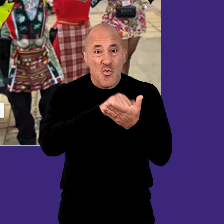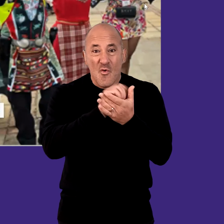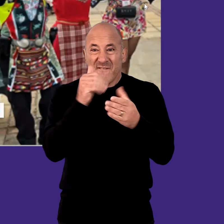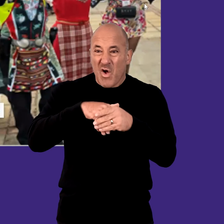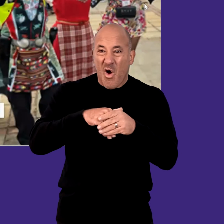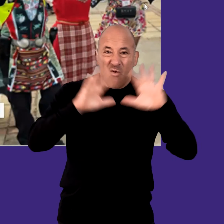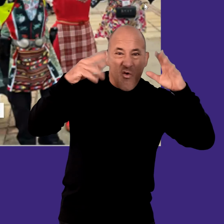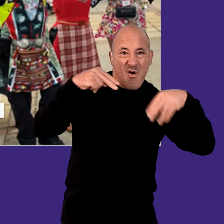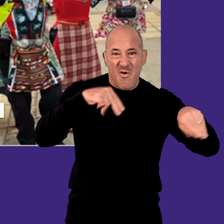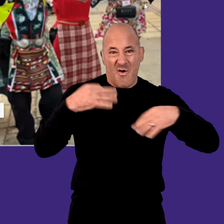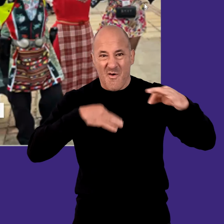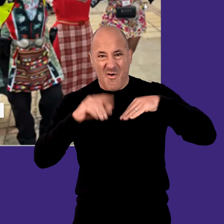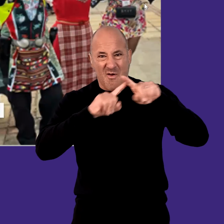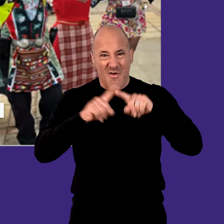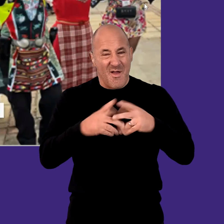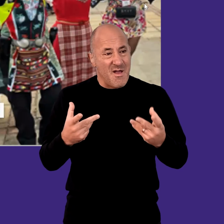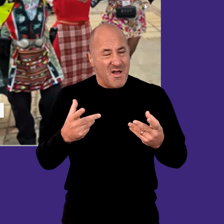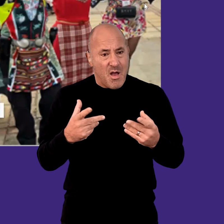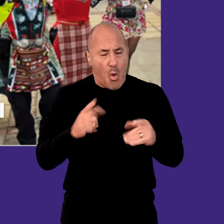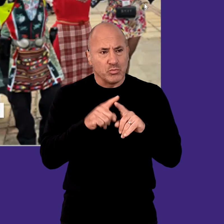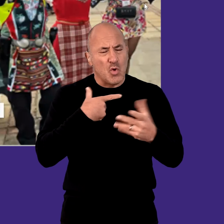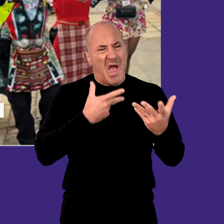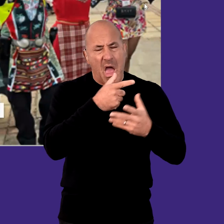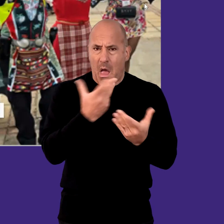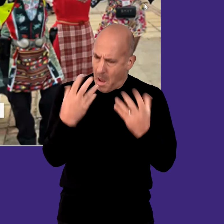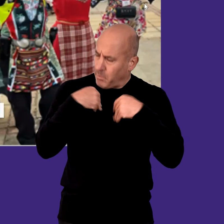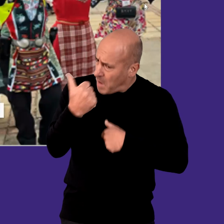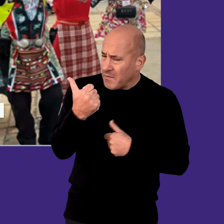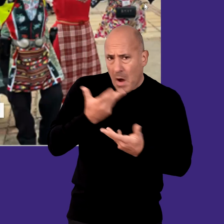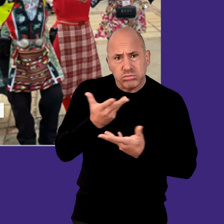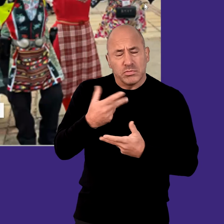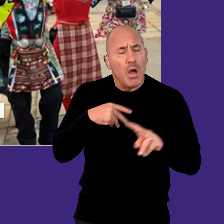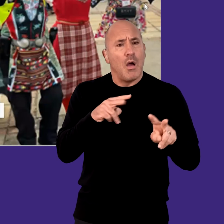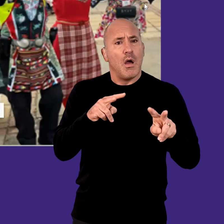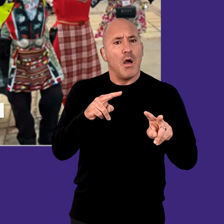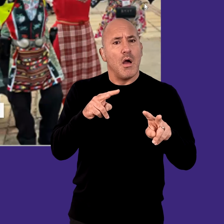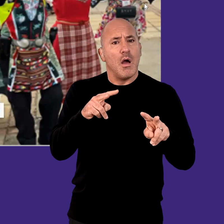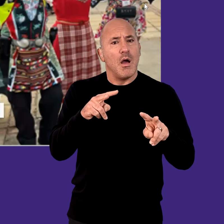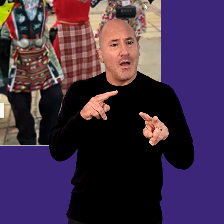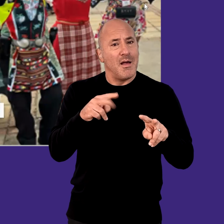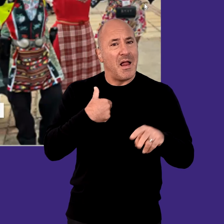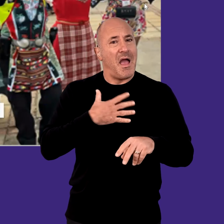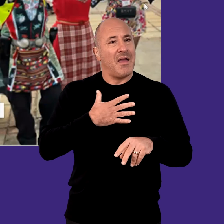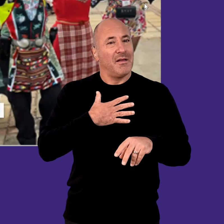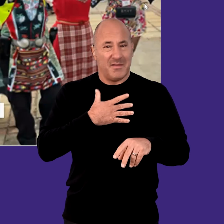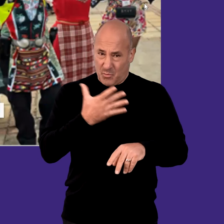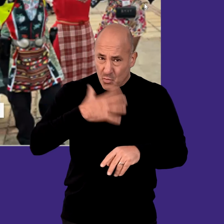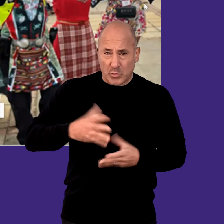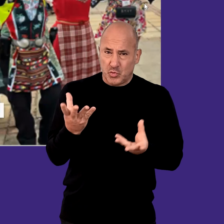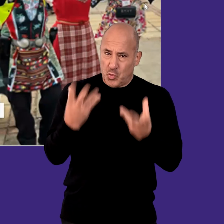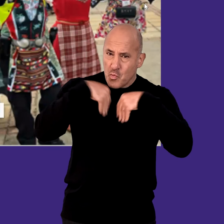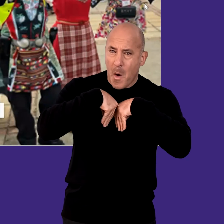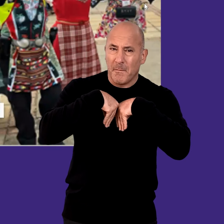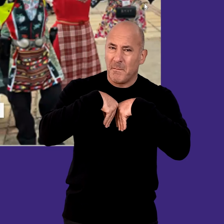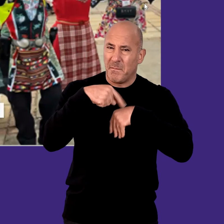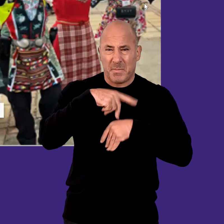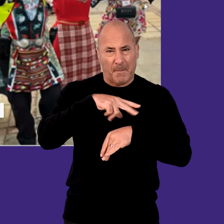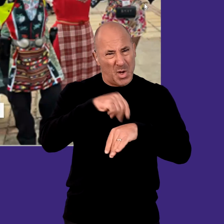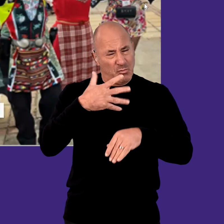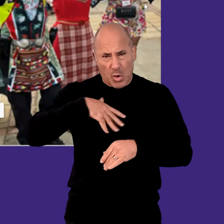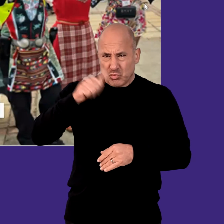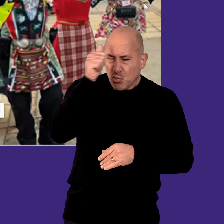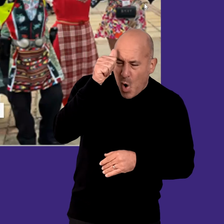very surprised that the police were willing to do this. And you see there, you know, they're willing to listen. That's what I admire. They really did want to listen. And there was a willingness